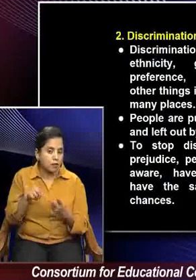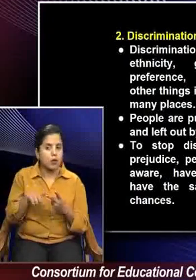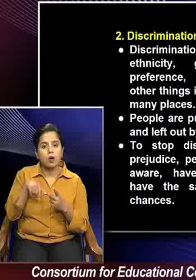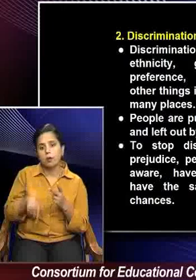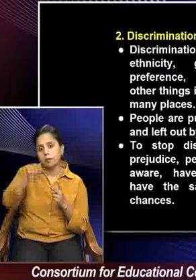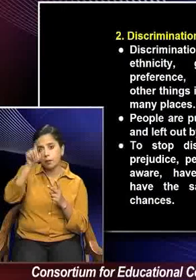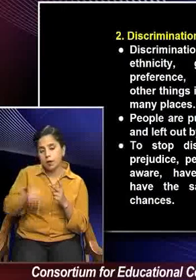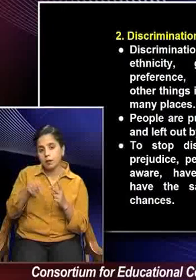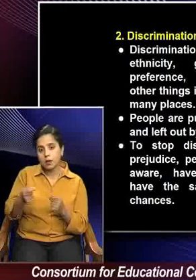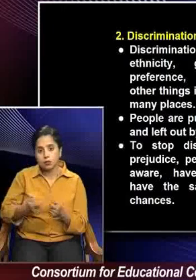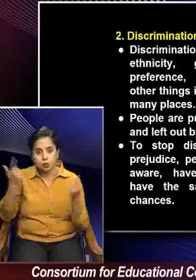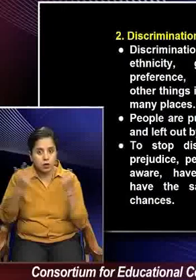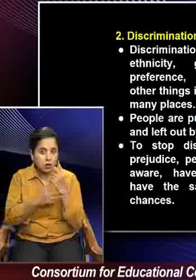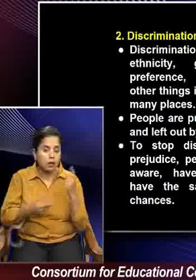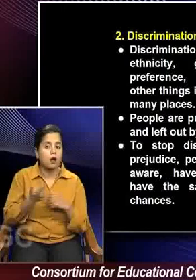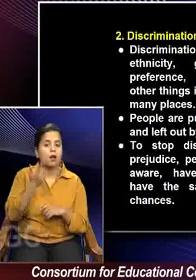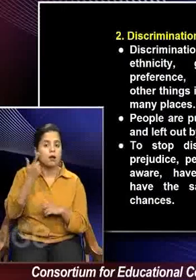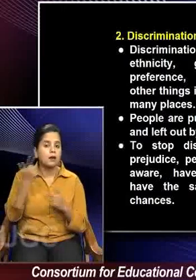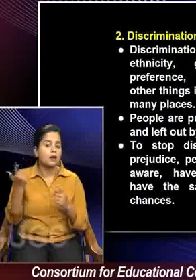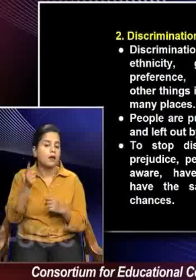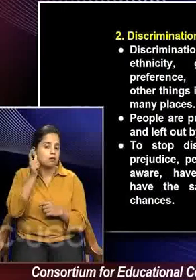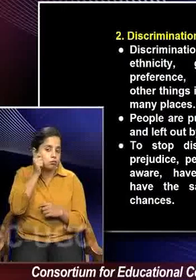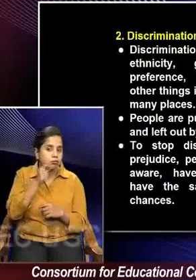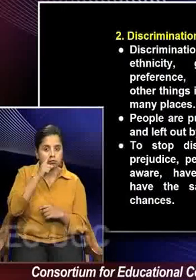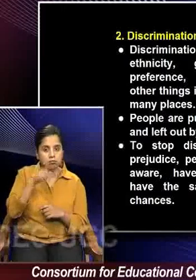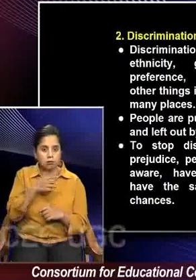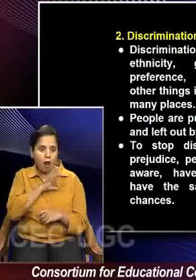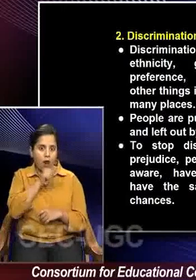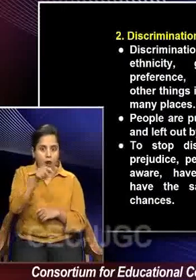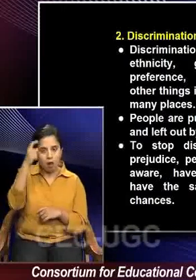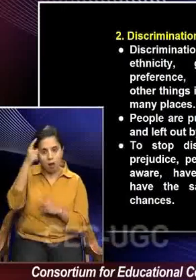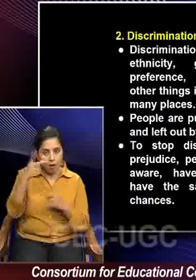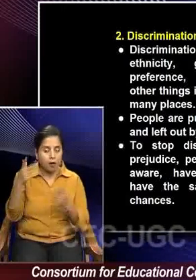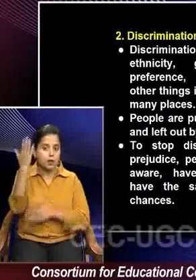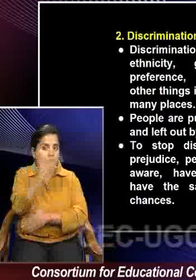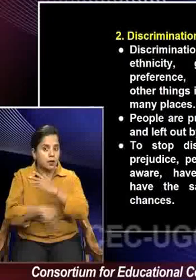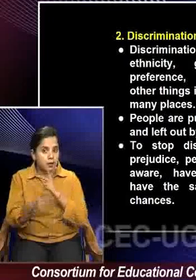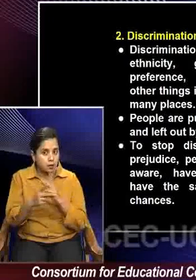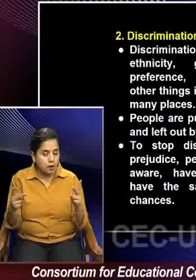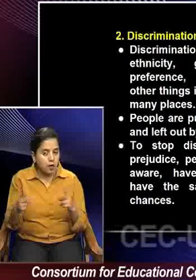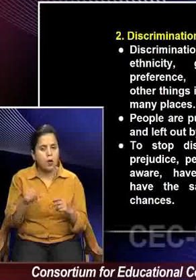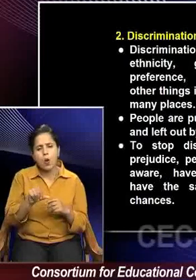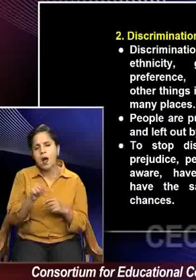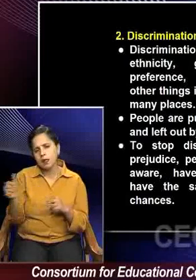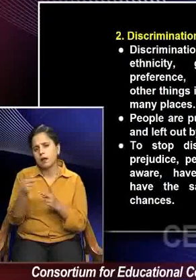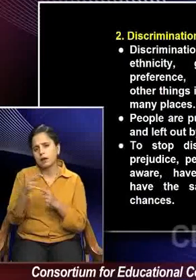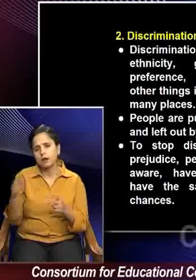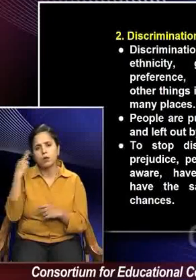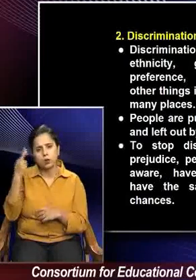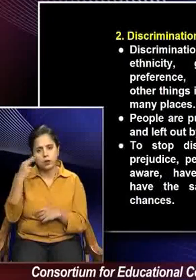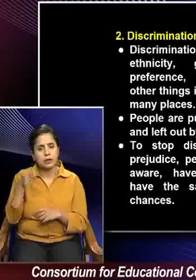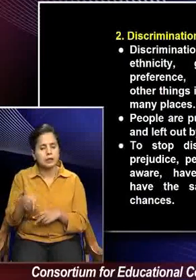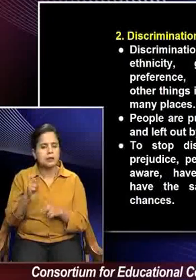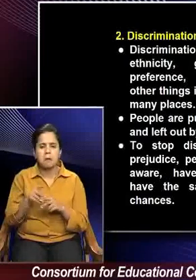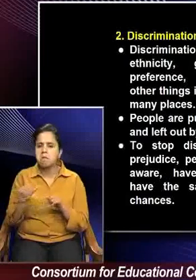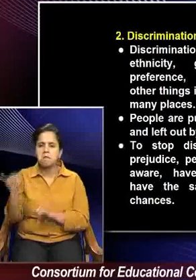ethnicity, gender, sexual preference, disability, and other things is still